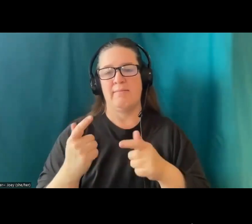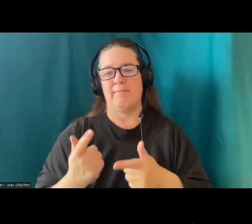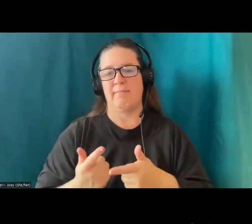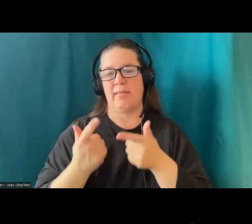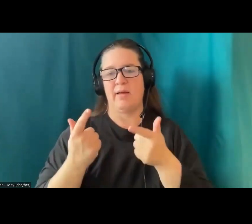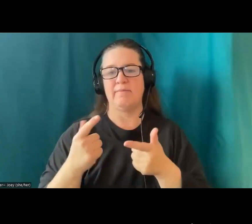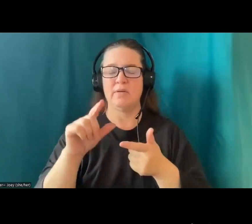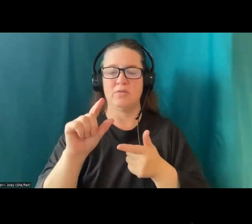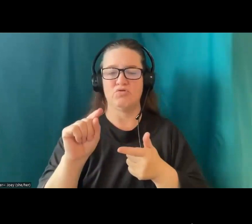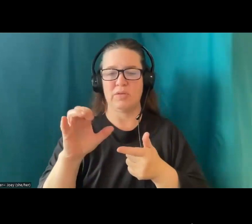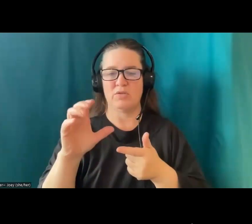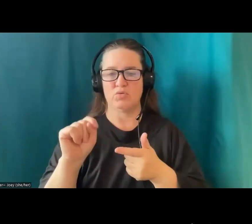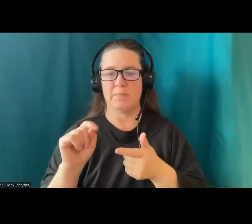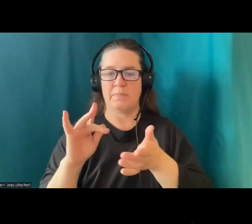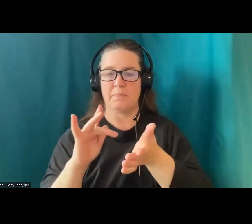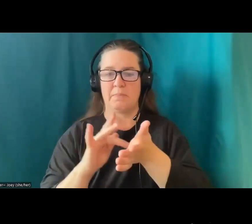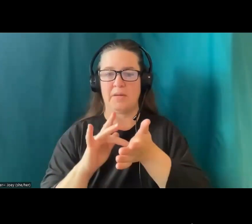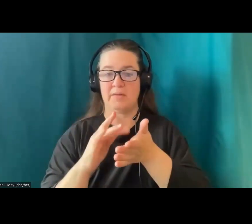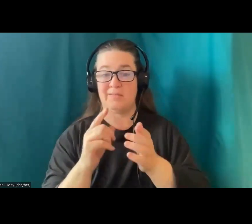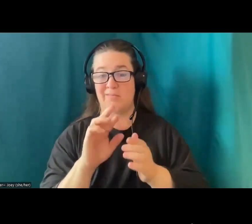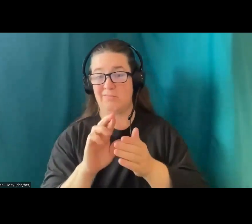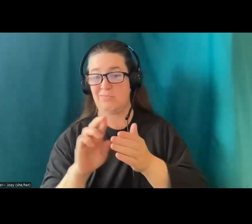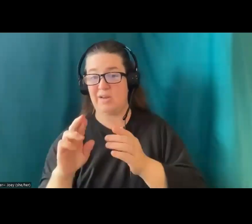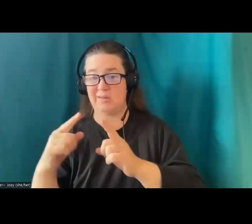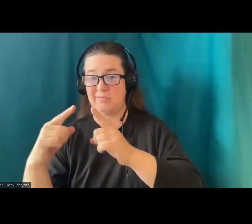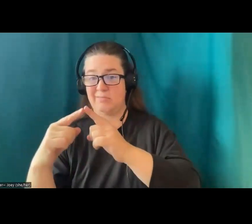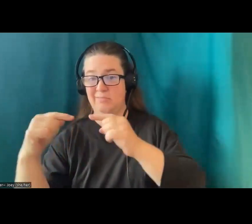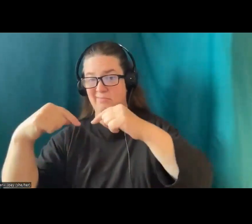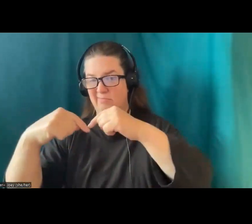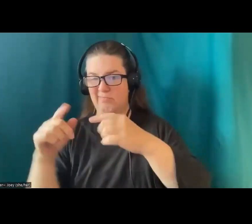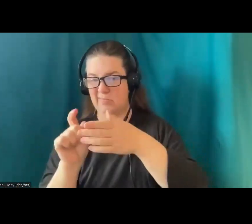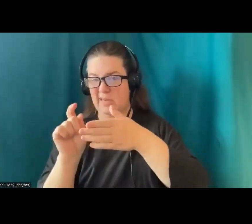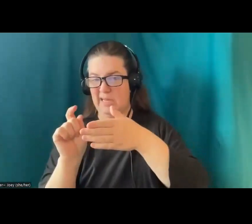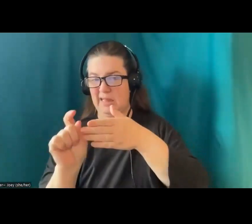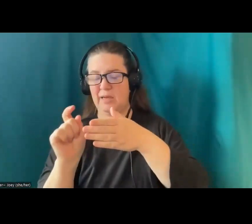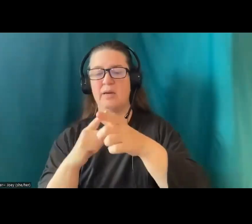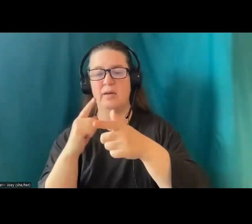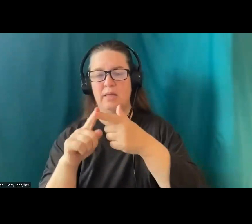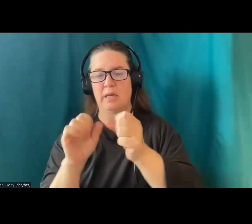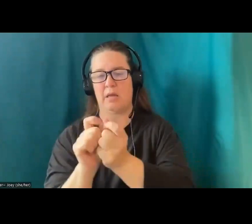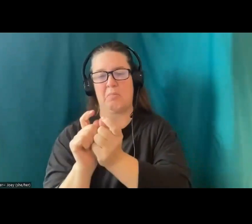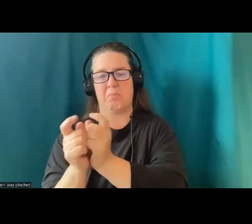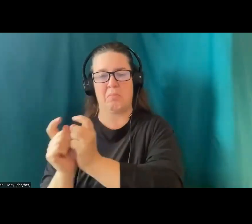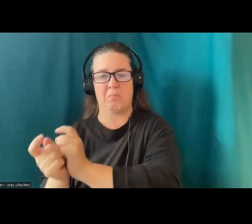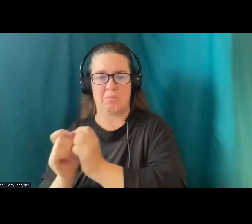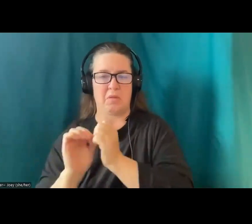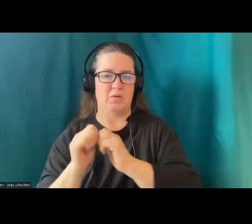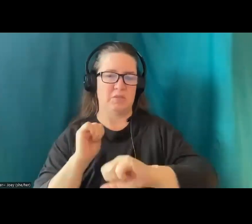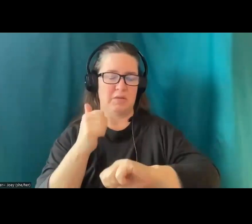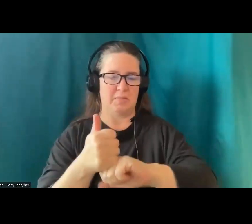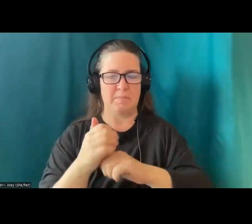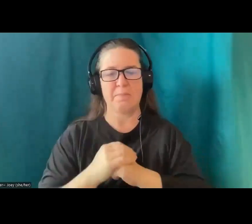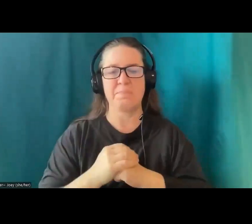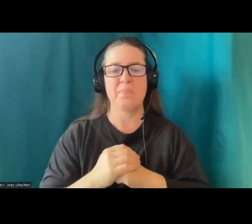subtitle settings or to open the full transcript at any time. Please be aware the subtitles are automatically generated and will not be